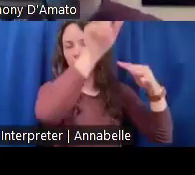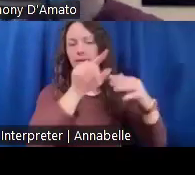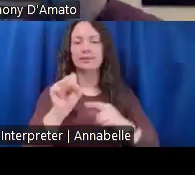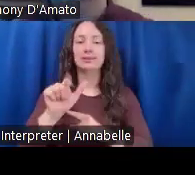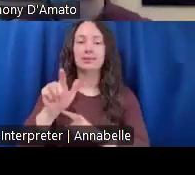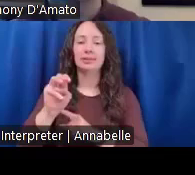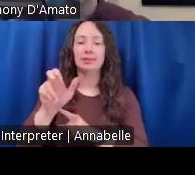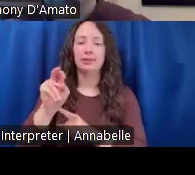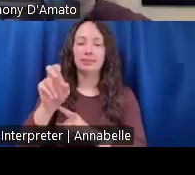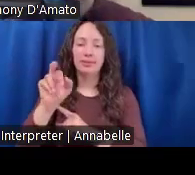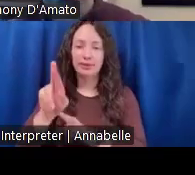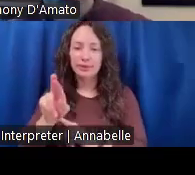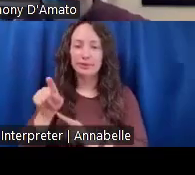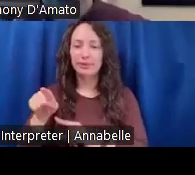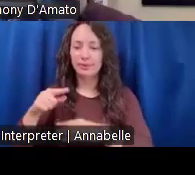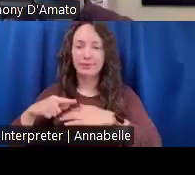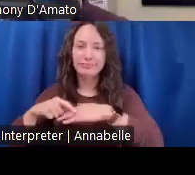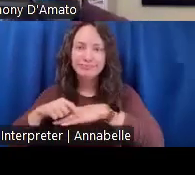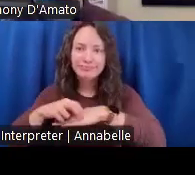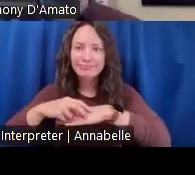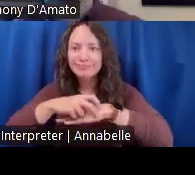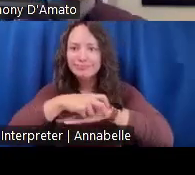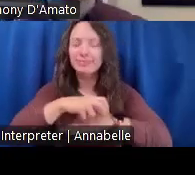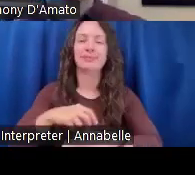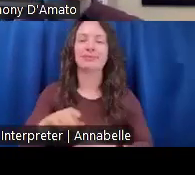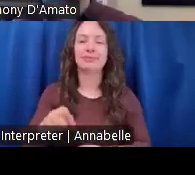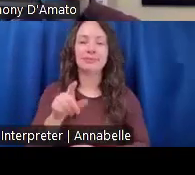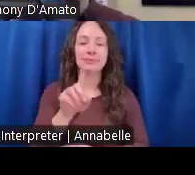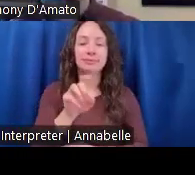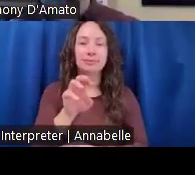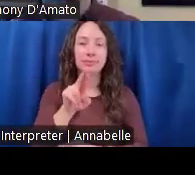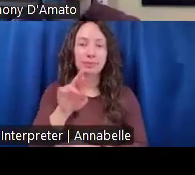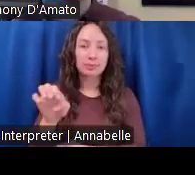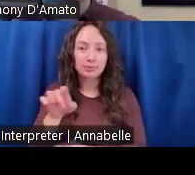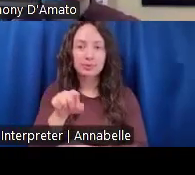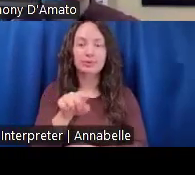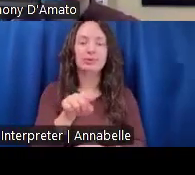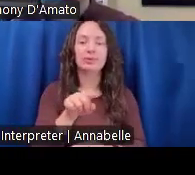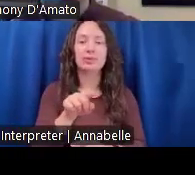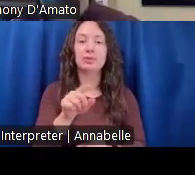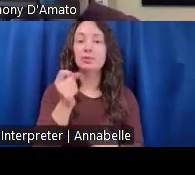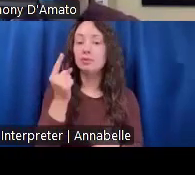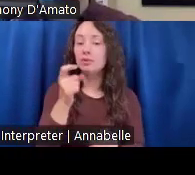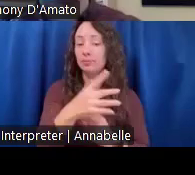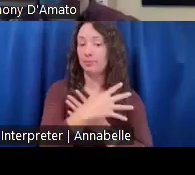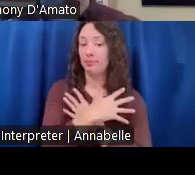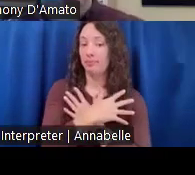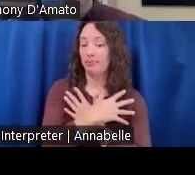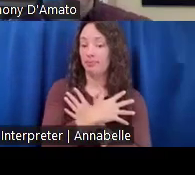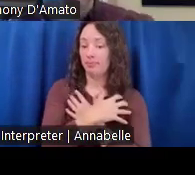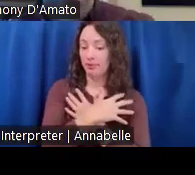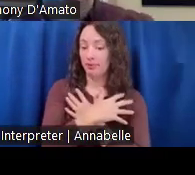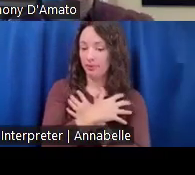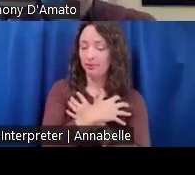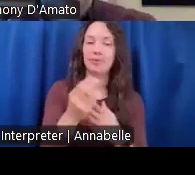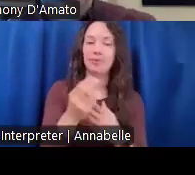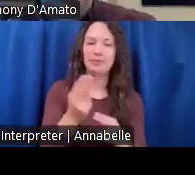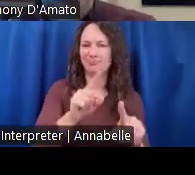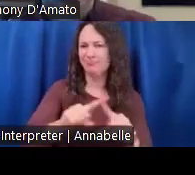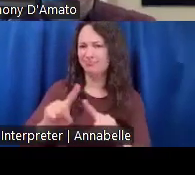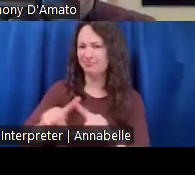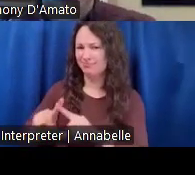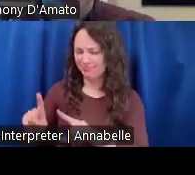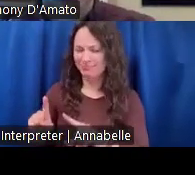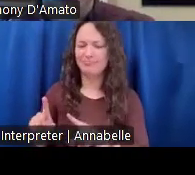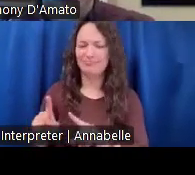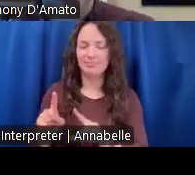debris, dent trees. Bears will use cane brakes, but they'll use big snags, and a lot of species use